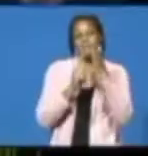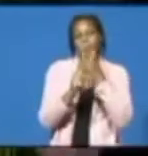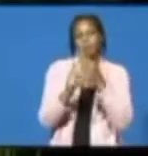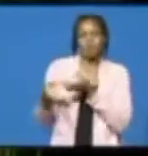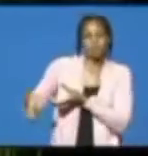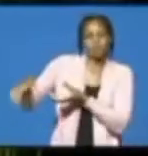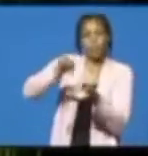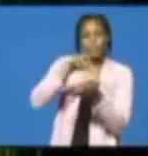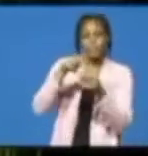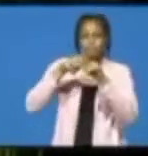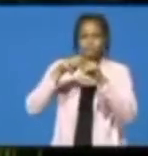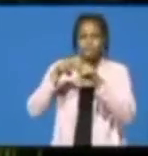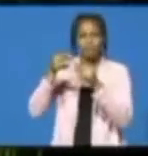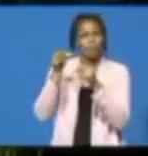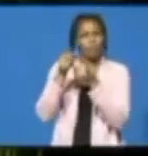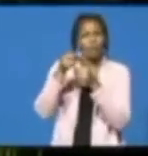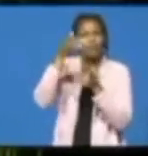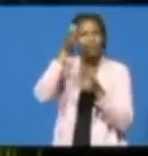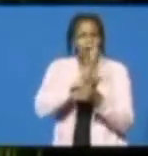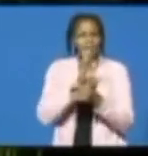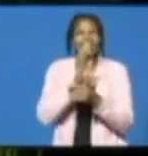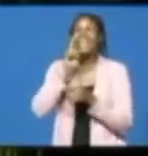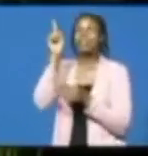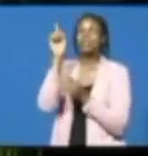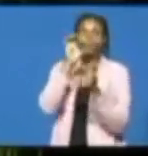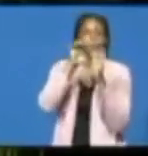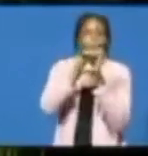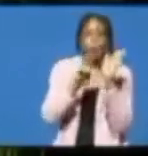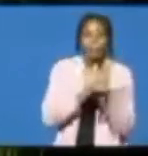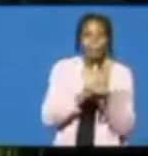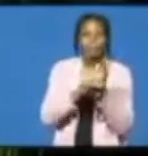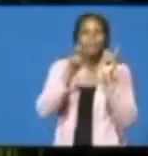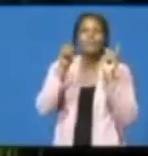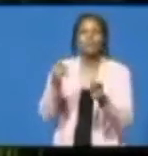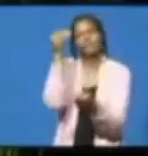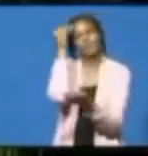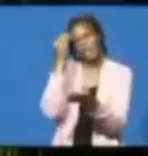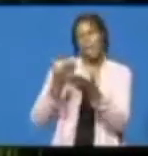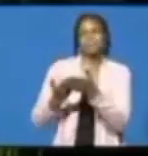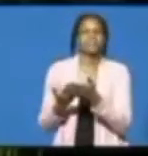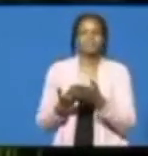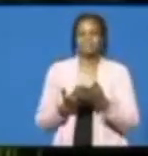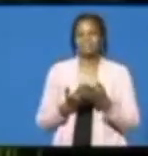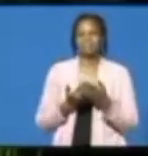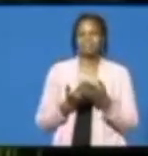of God's word. His commandments are to be kept.